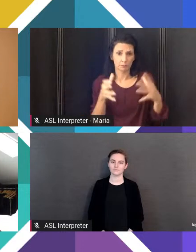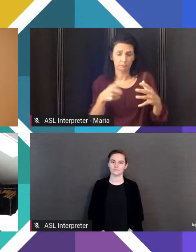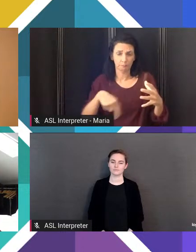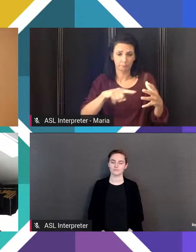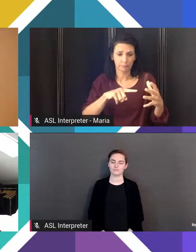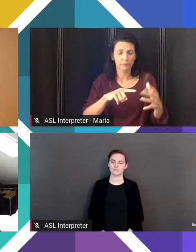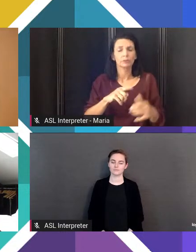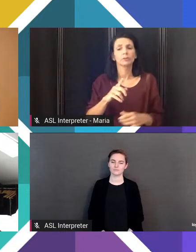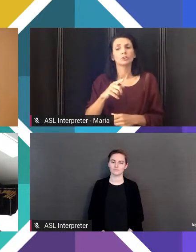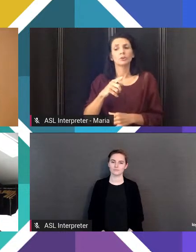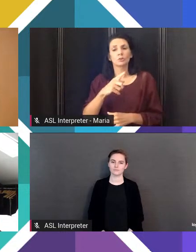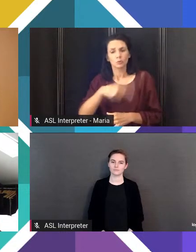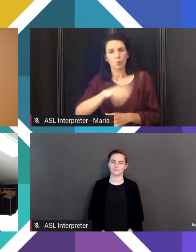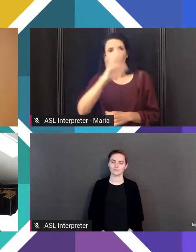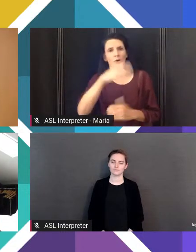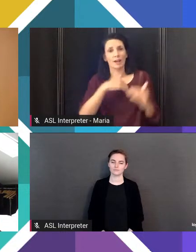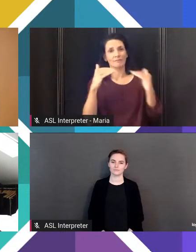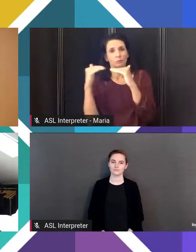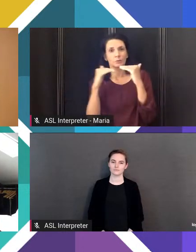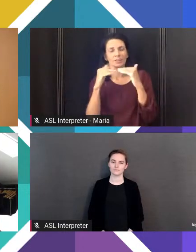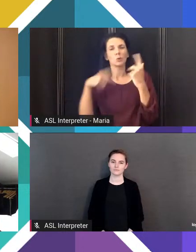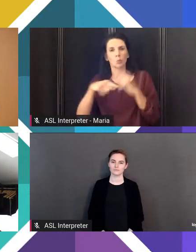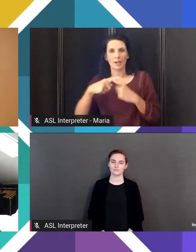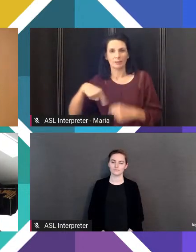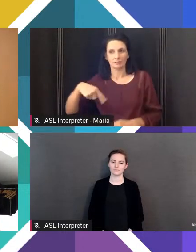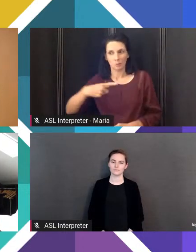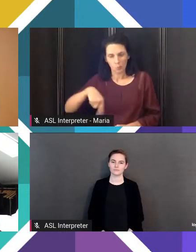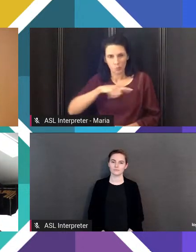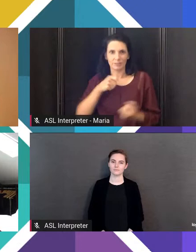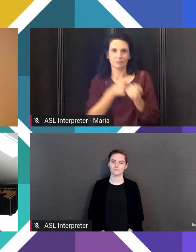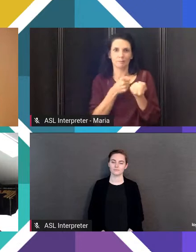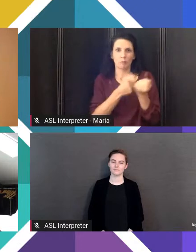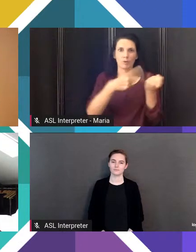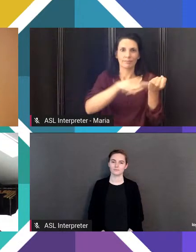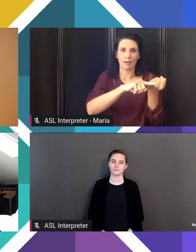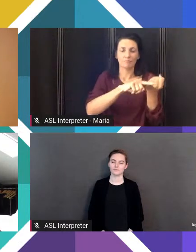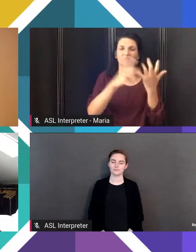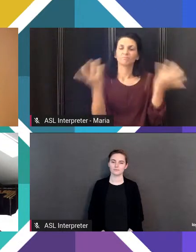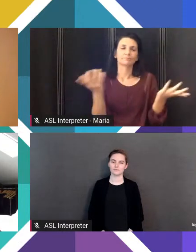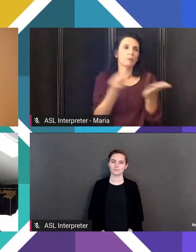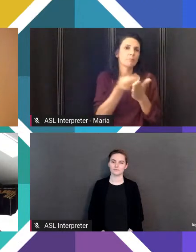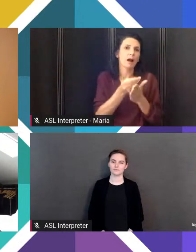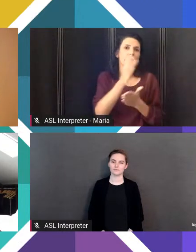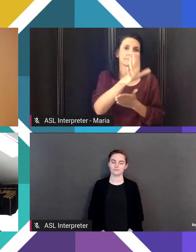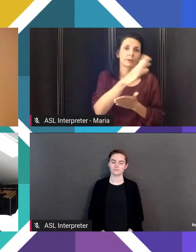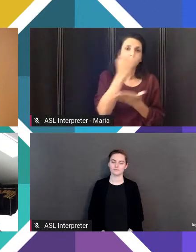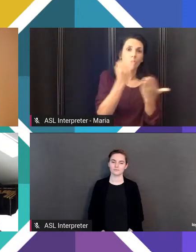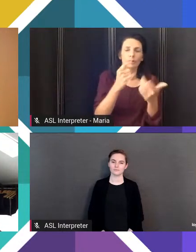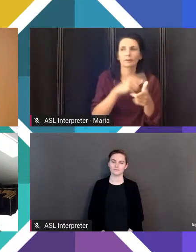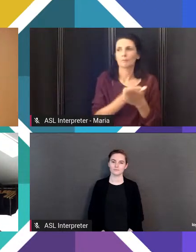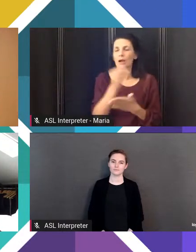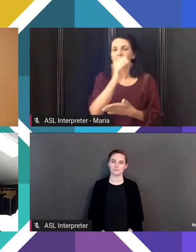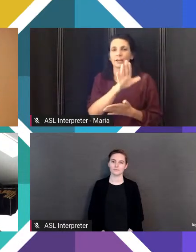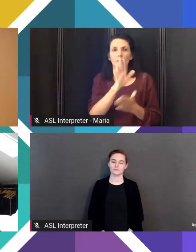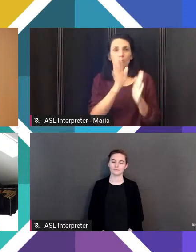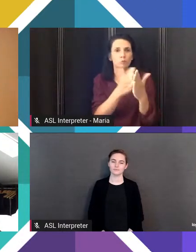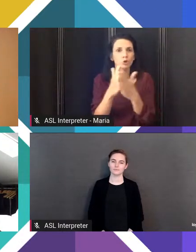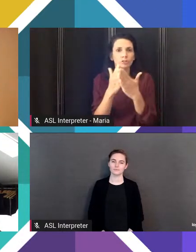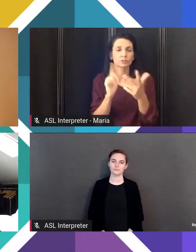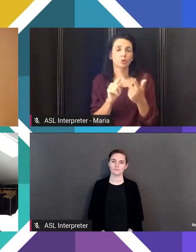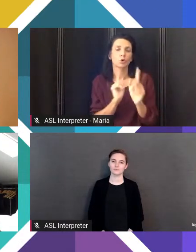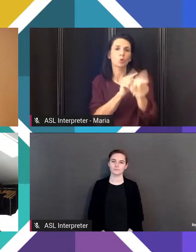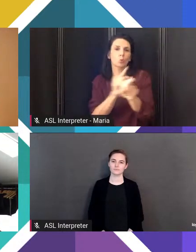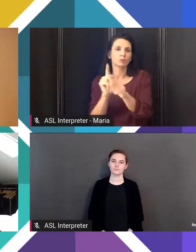our artists are going to have equity when we support them, and we, whether that's buying their art, buying their